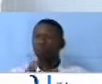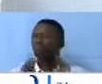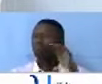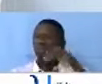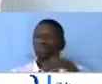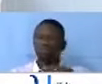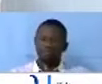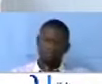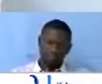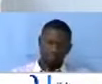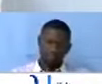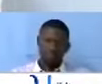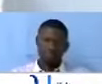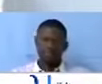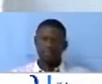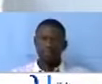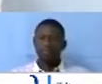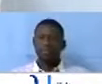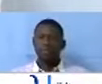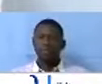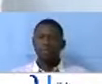commission. About Omar Fall.